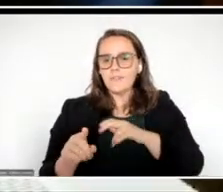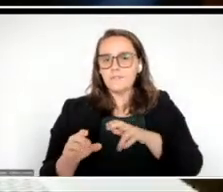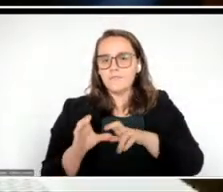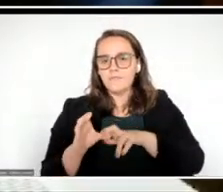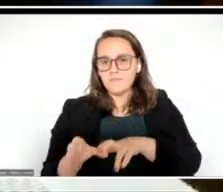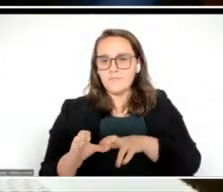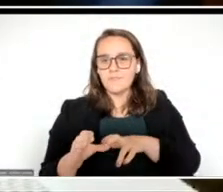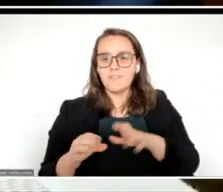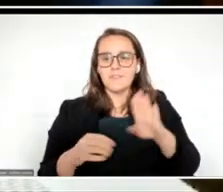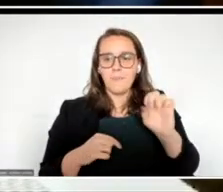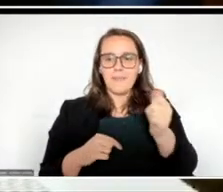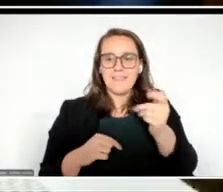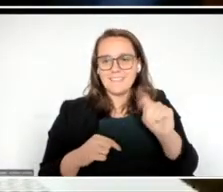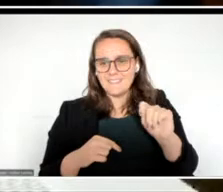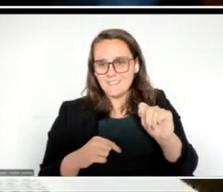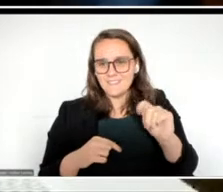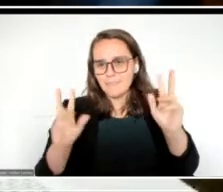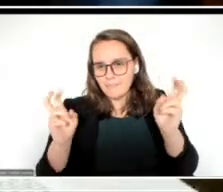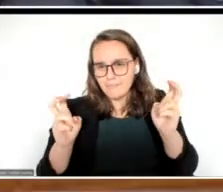to, right in the presidential limo.